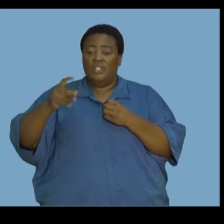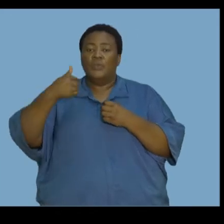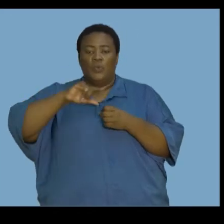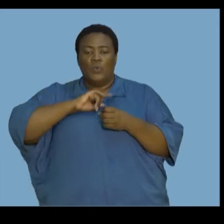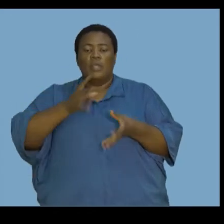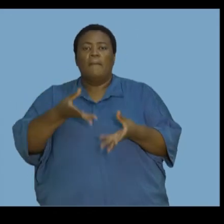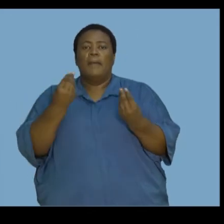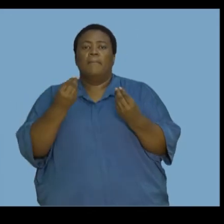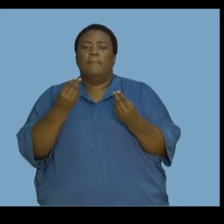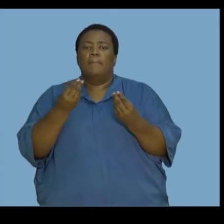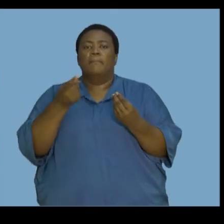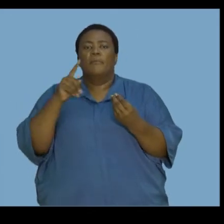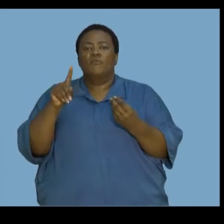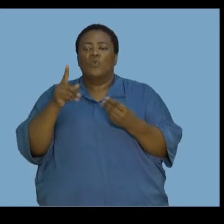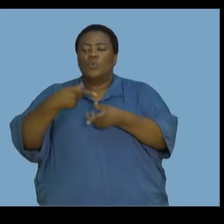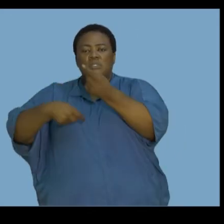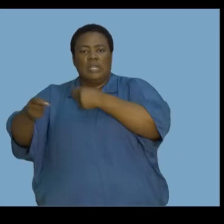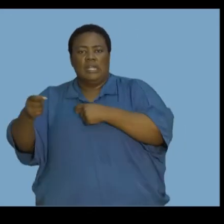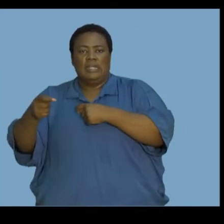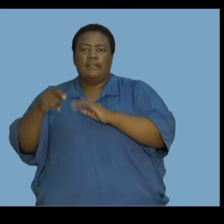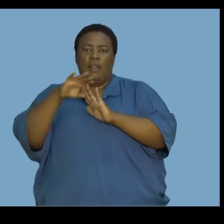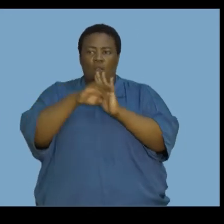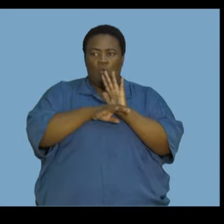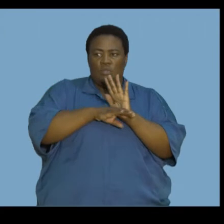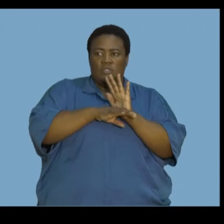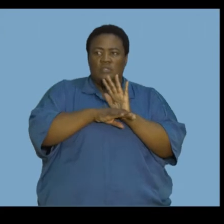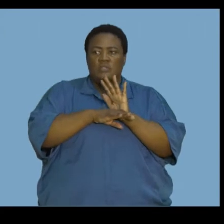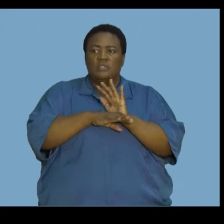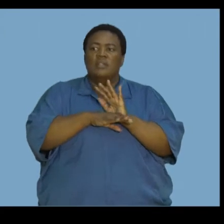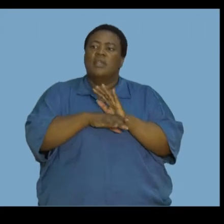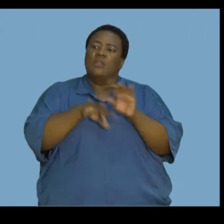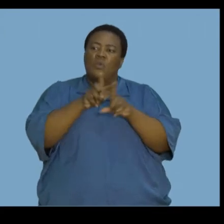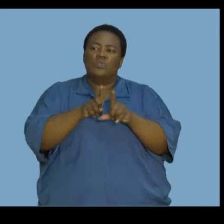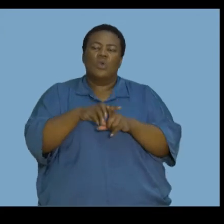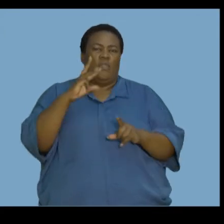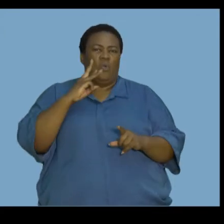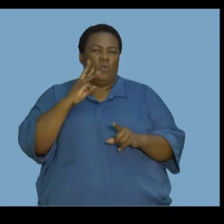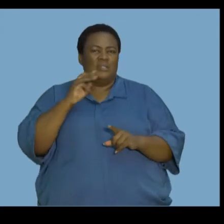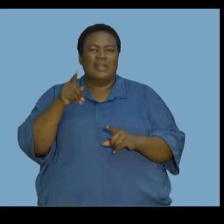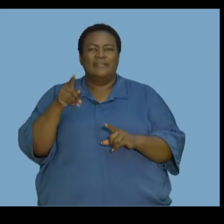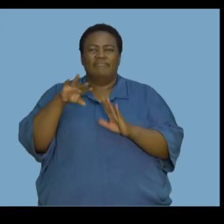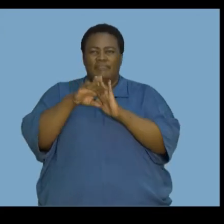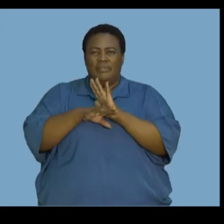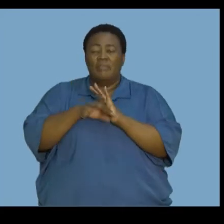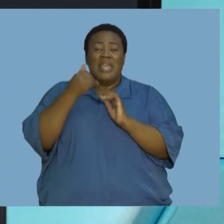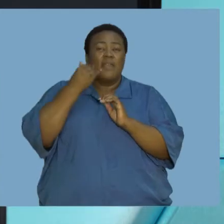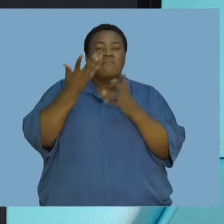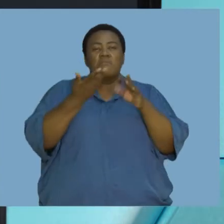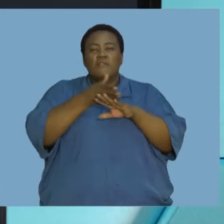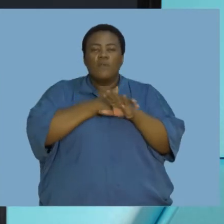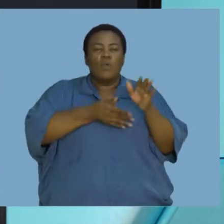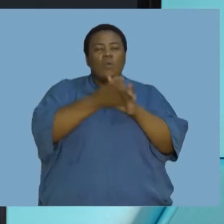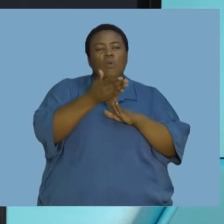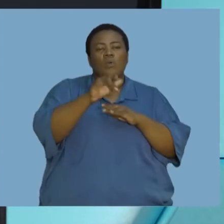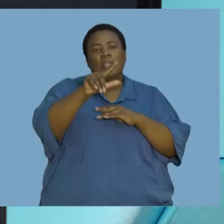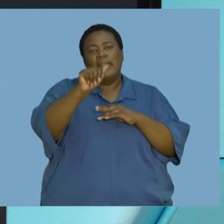harvest for commercial, those are lowered. The aesthetic value of the water body diminishes significantly, and if you've been to a lake,